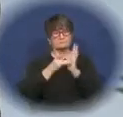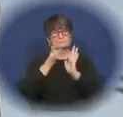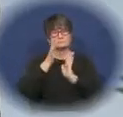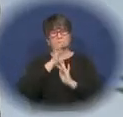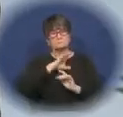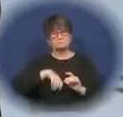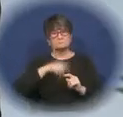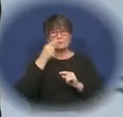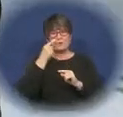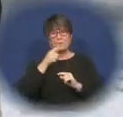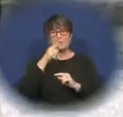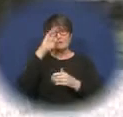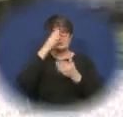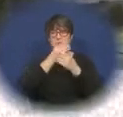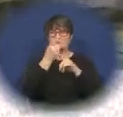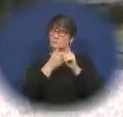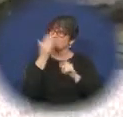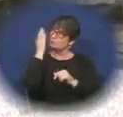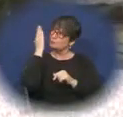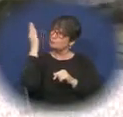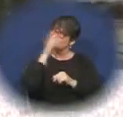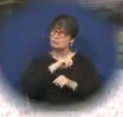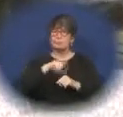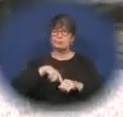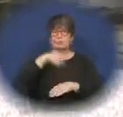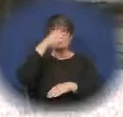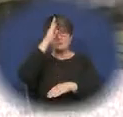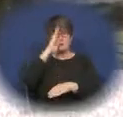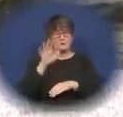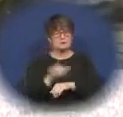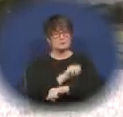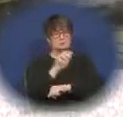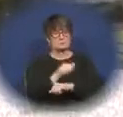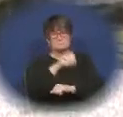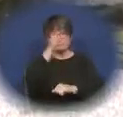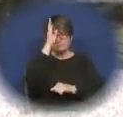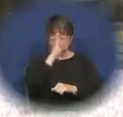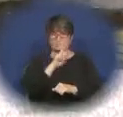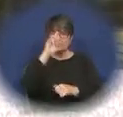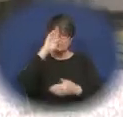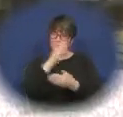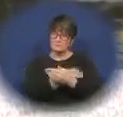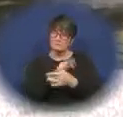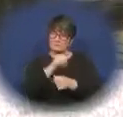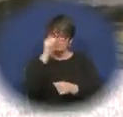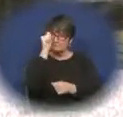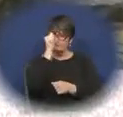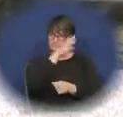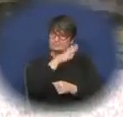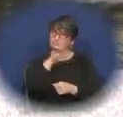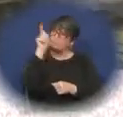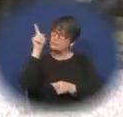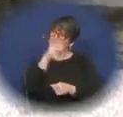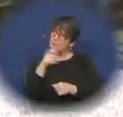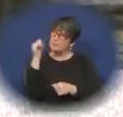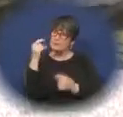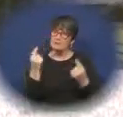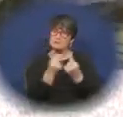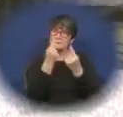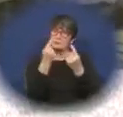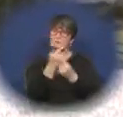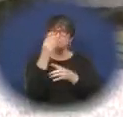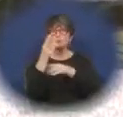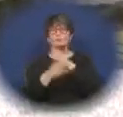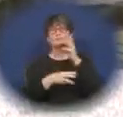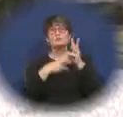Christ, only begotten Son, Lord God, Lamb of God, Son of the Father, you take away the sins